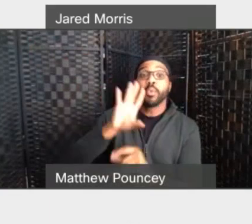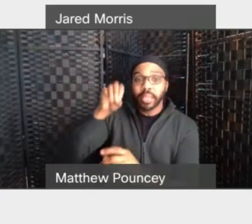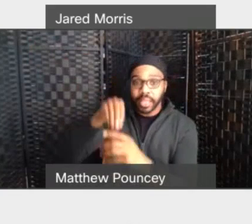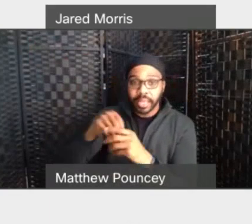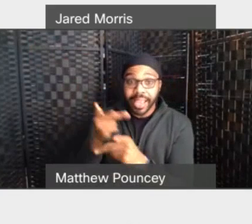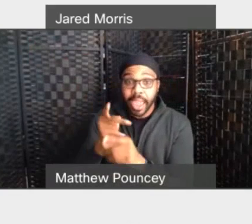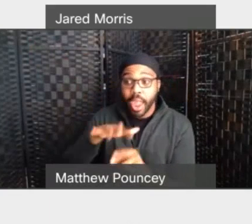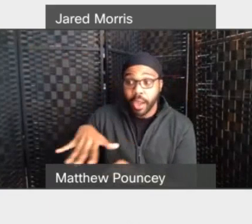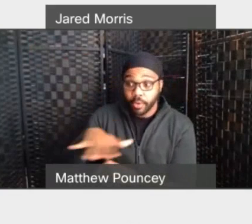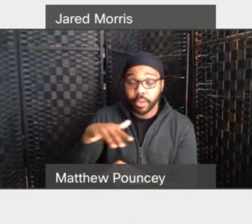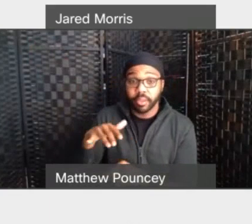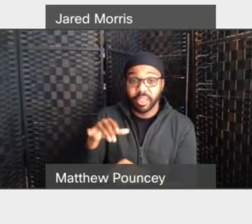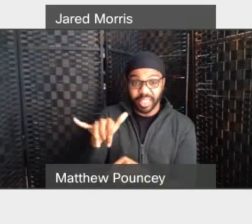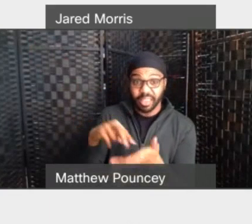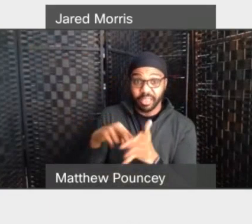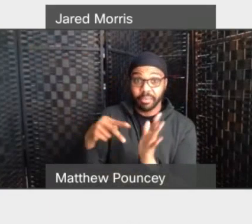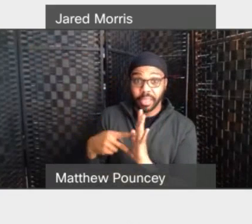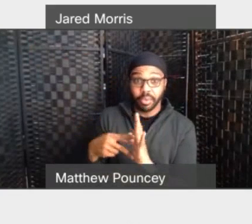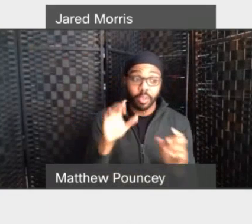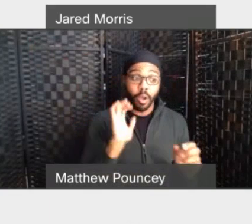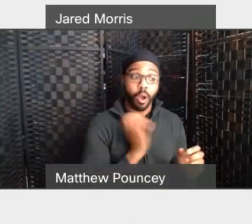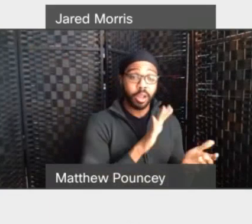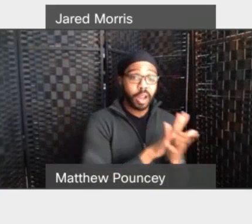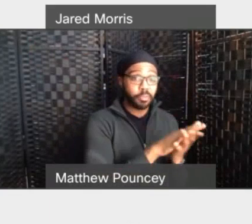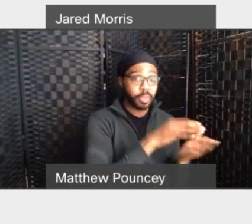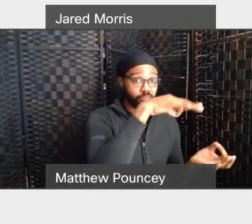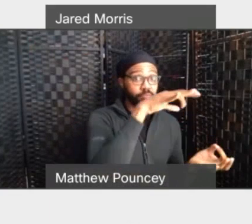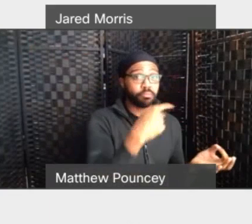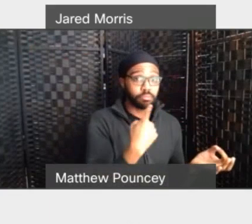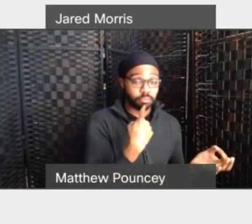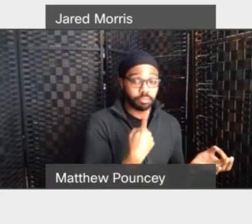care areas in our other document